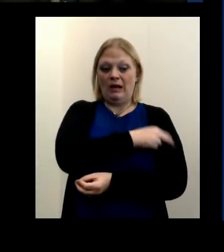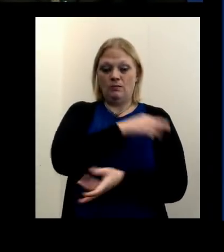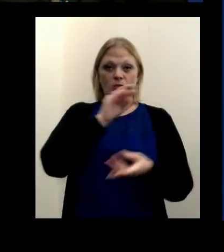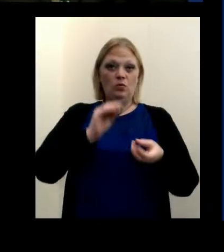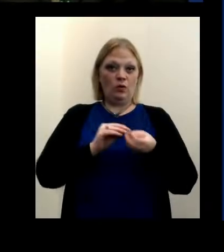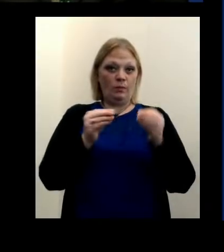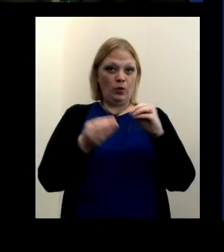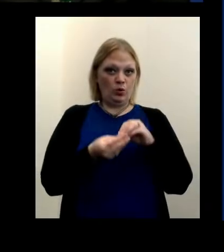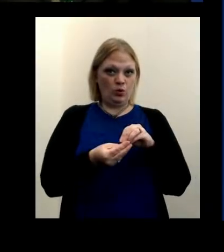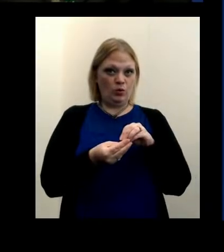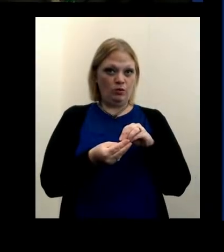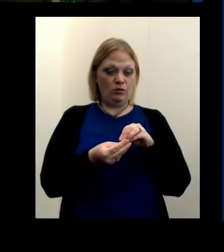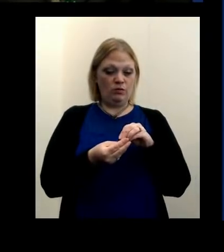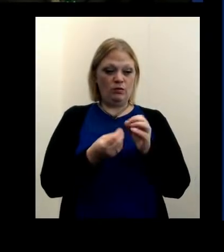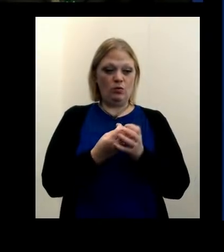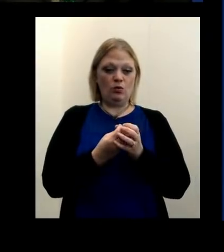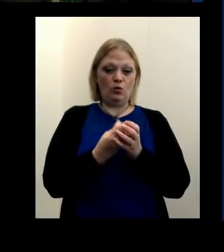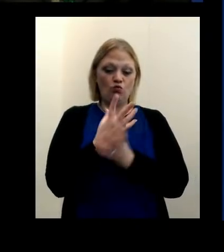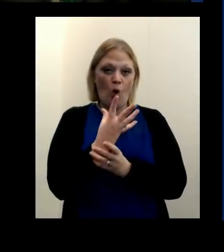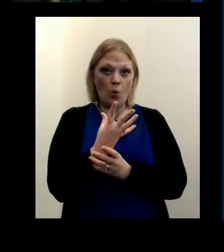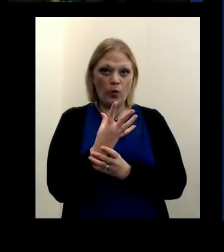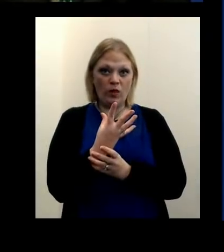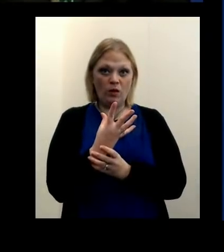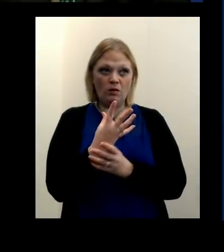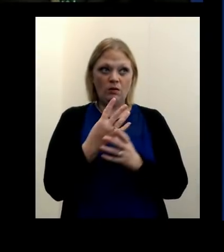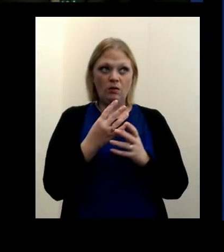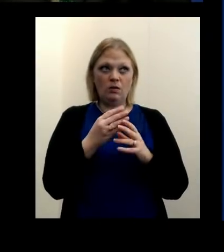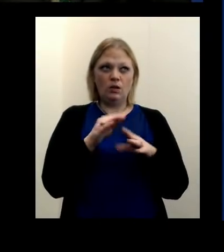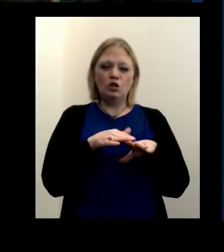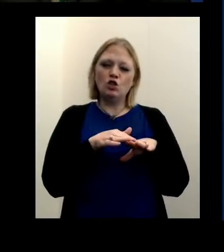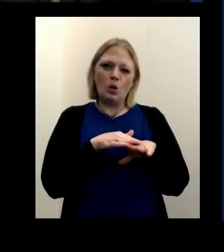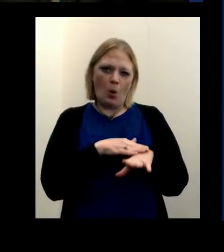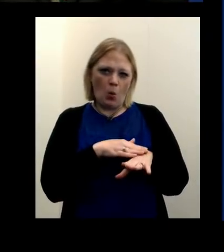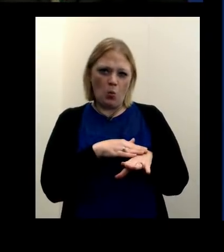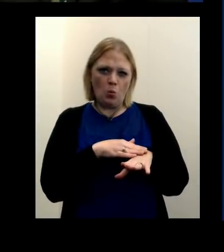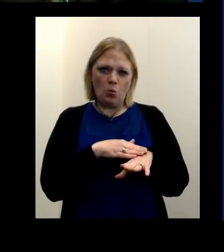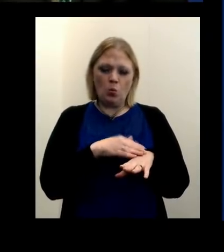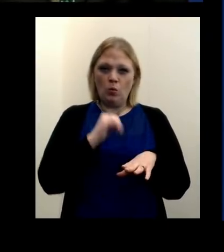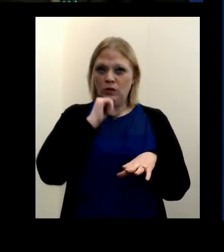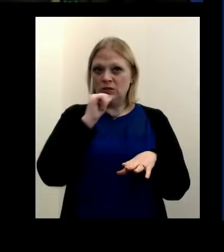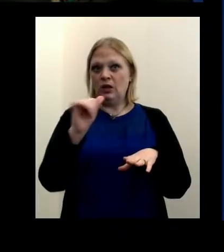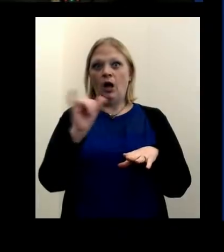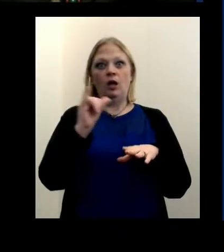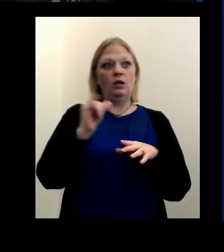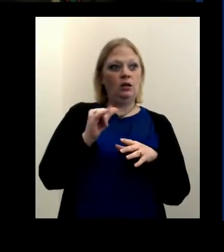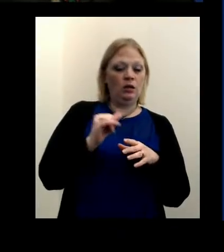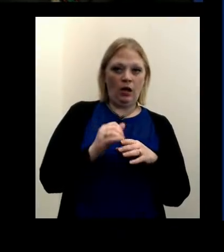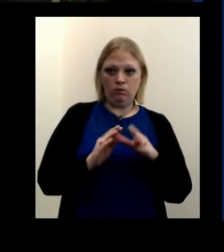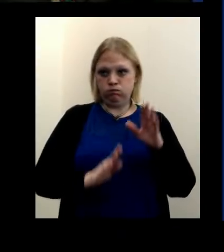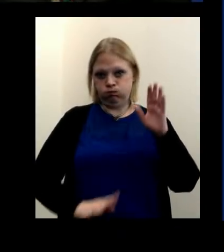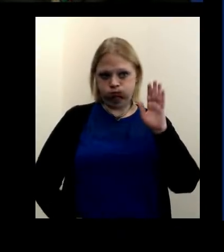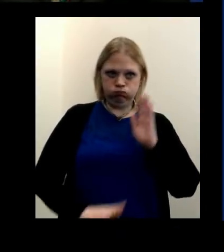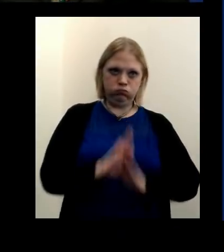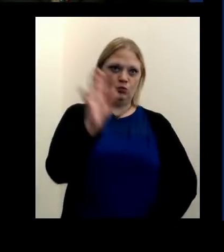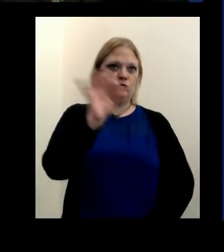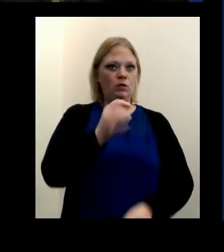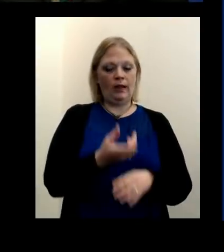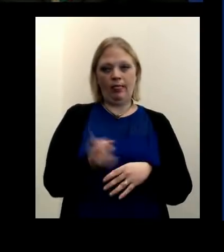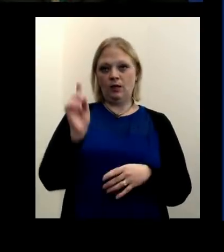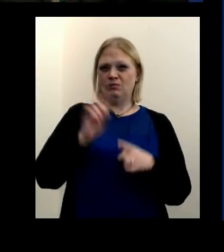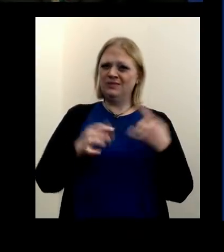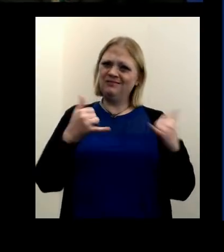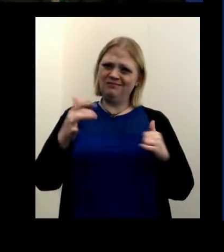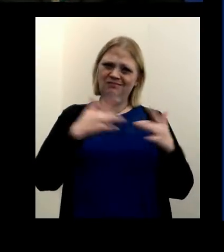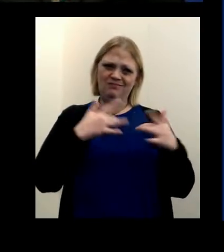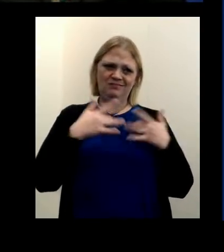numbers, the growth has slowed. It's not as exponential growth as it was at the beginning of last week, though it is still a concern because we do